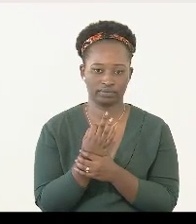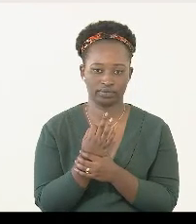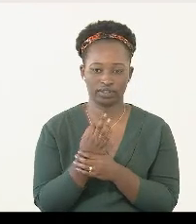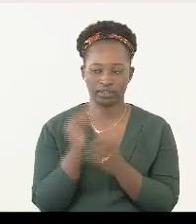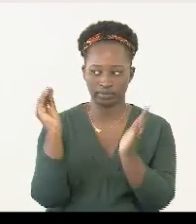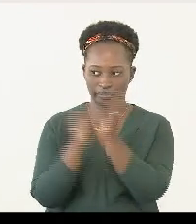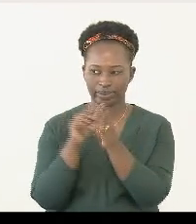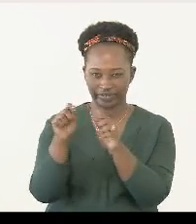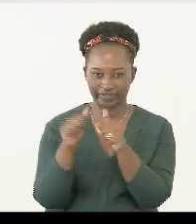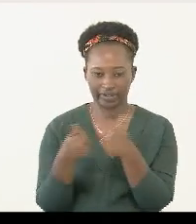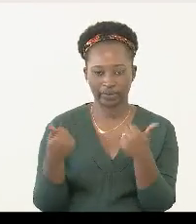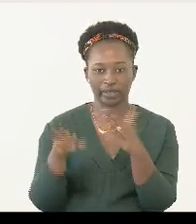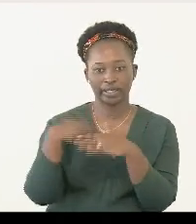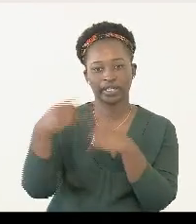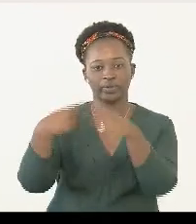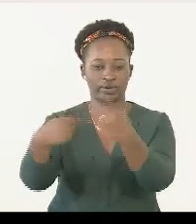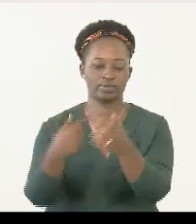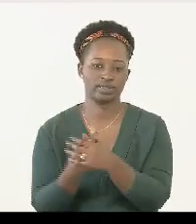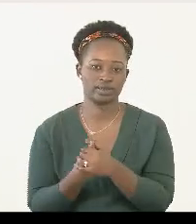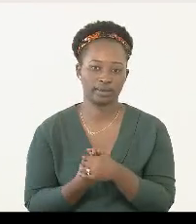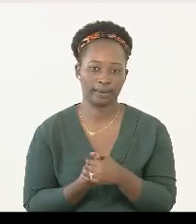Fix that very well. And there we go.